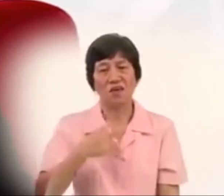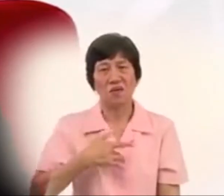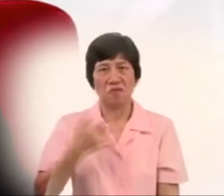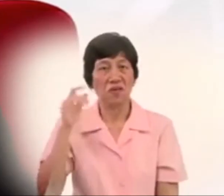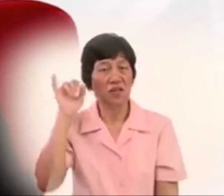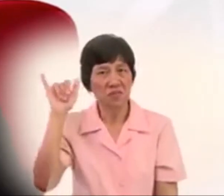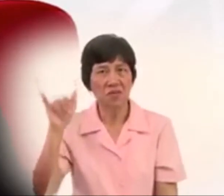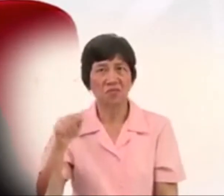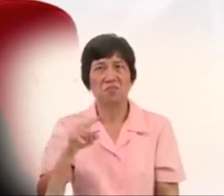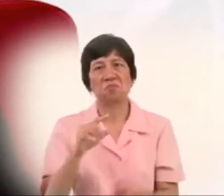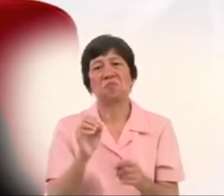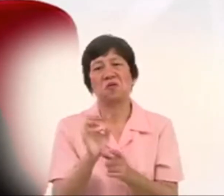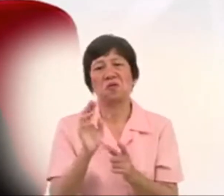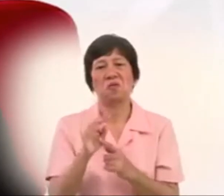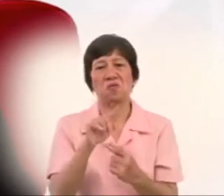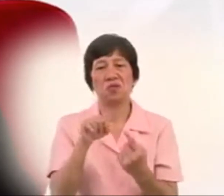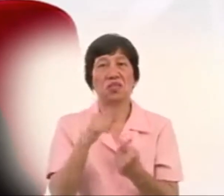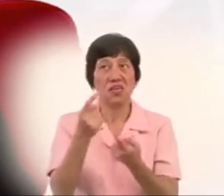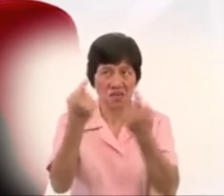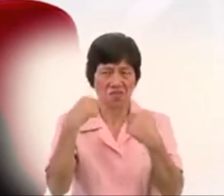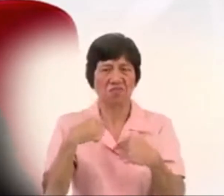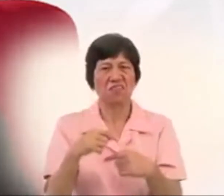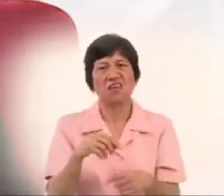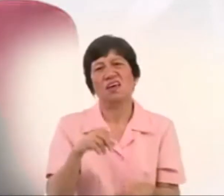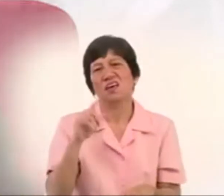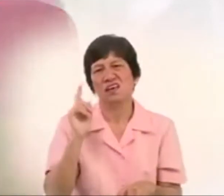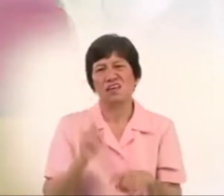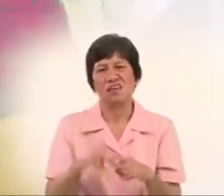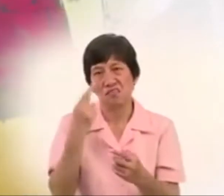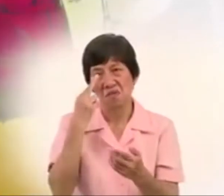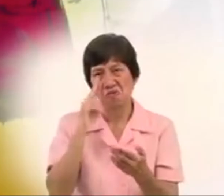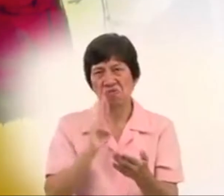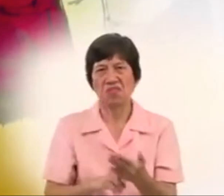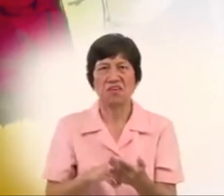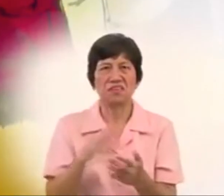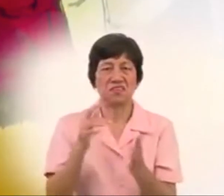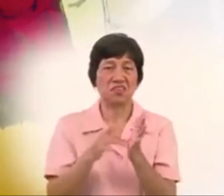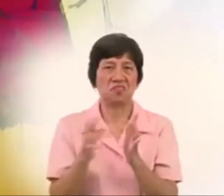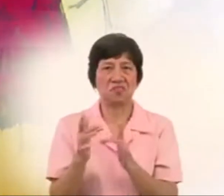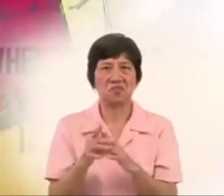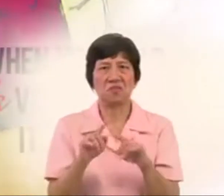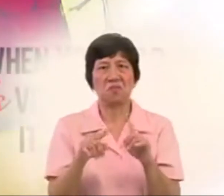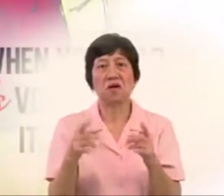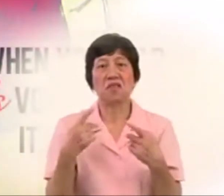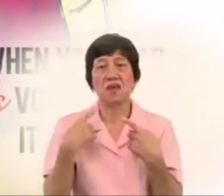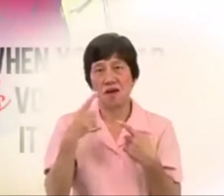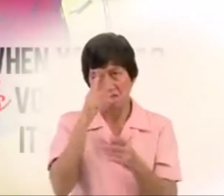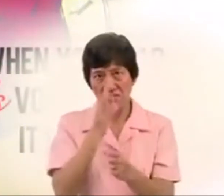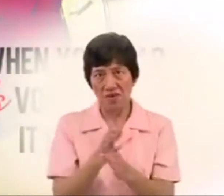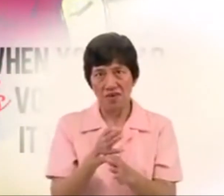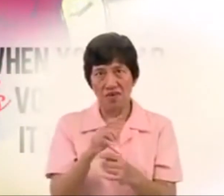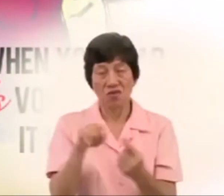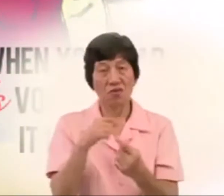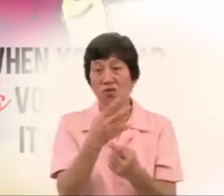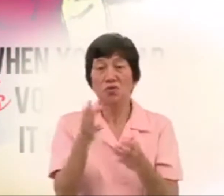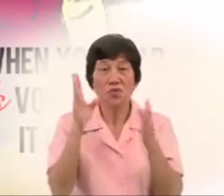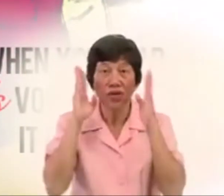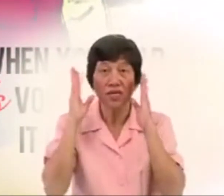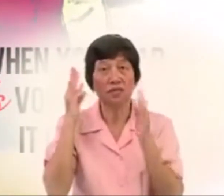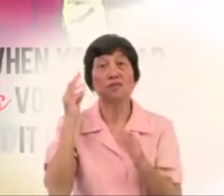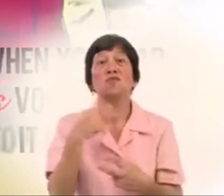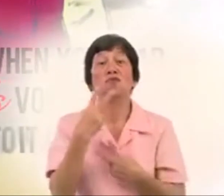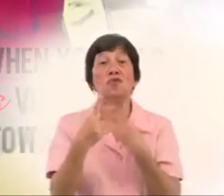feels absent. Or when he comes, we do not recognize him. But have faith. When you hear his voice, believe